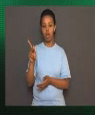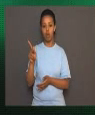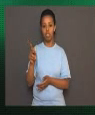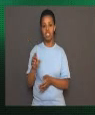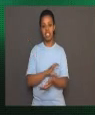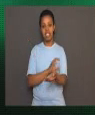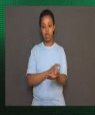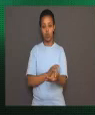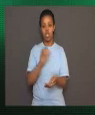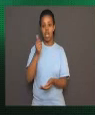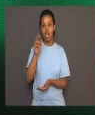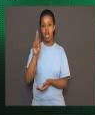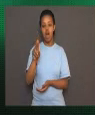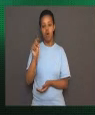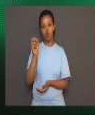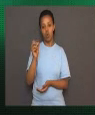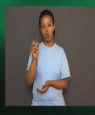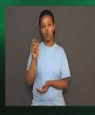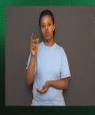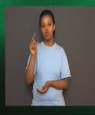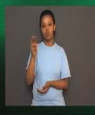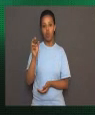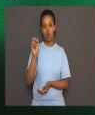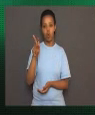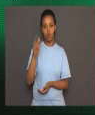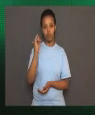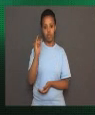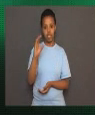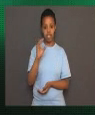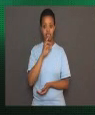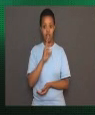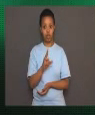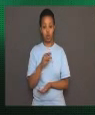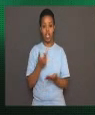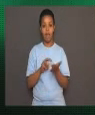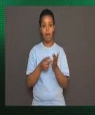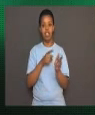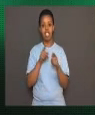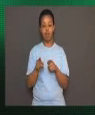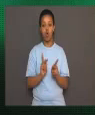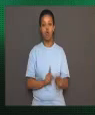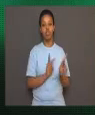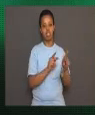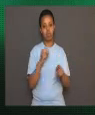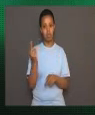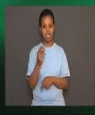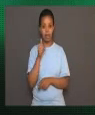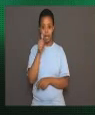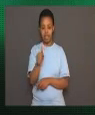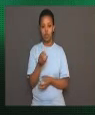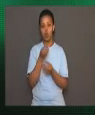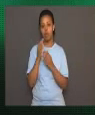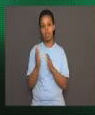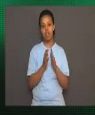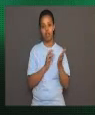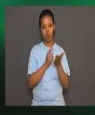autotrophic, which means they can make their own food through the process of photosynthesis